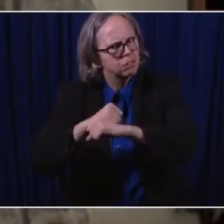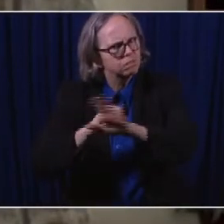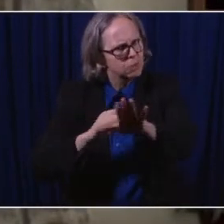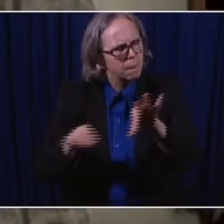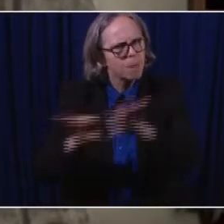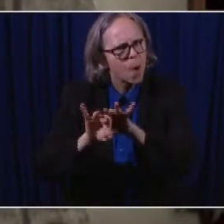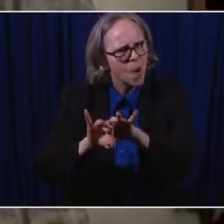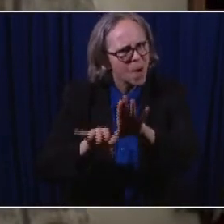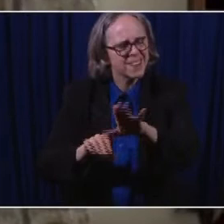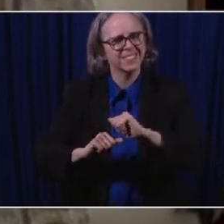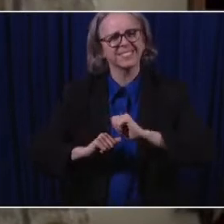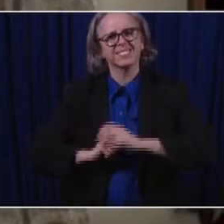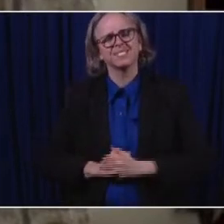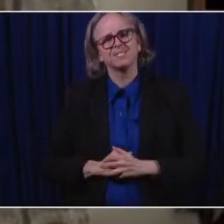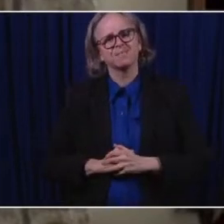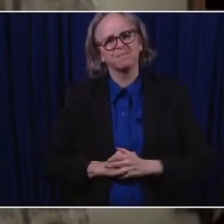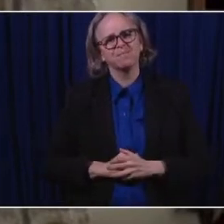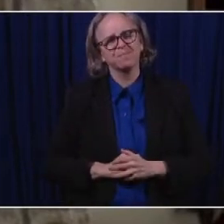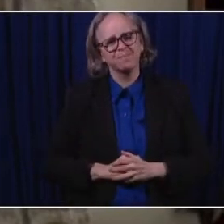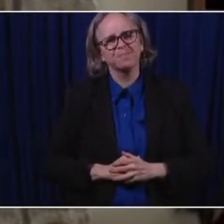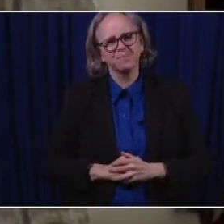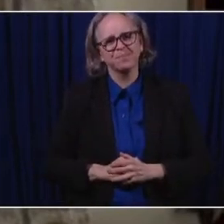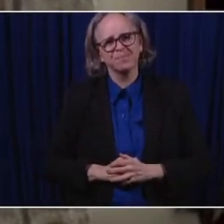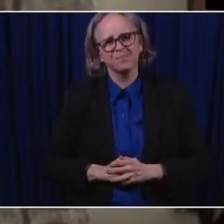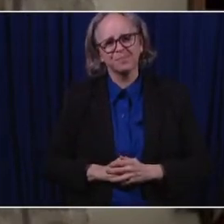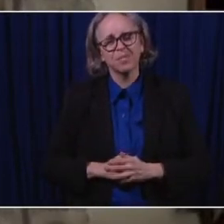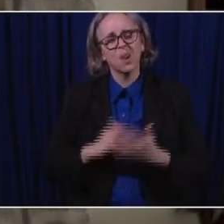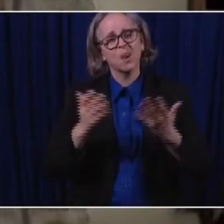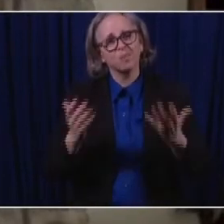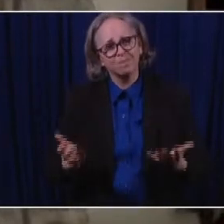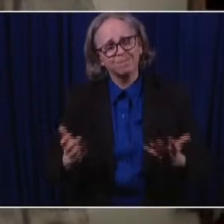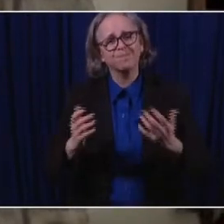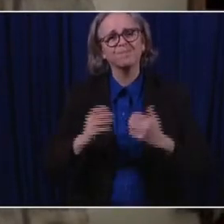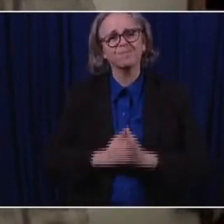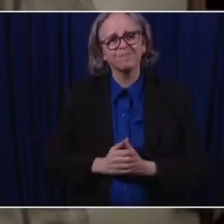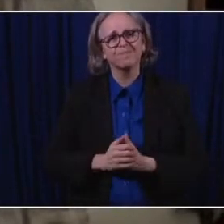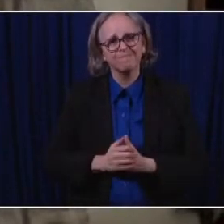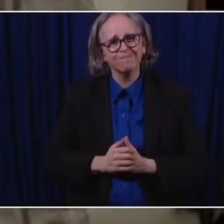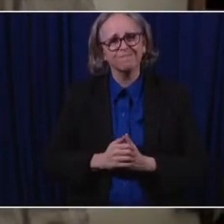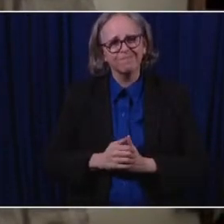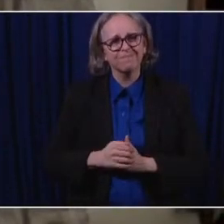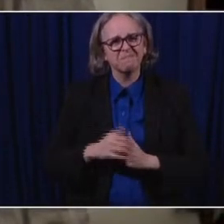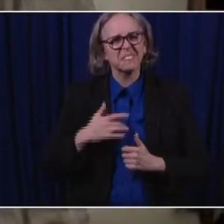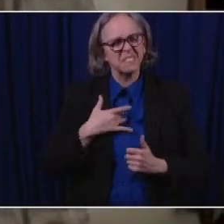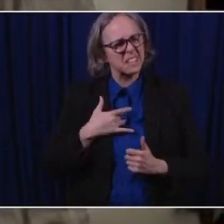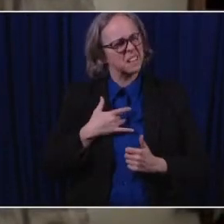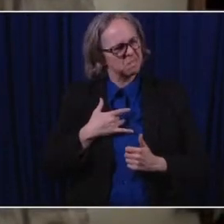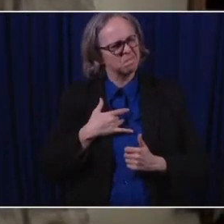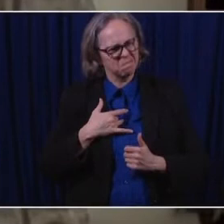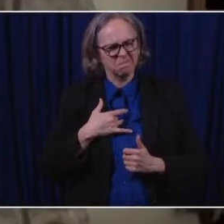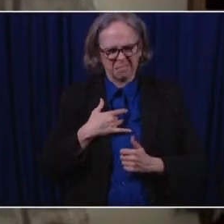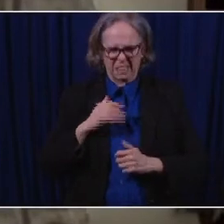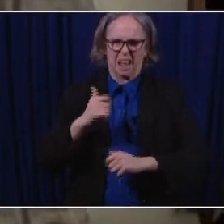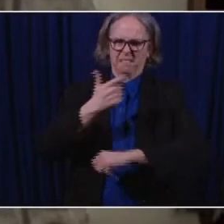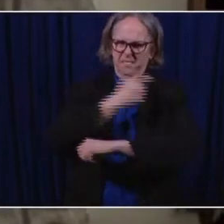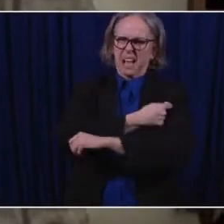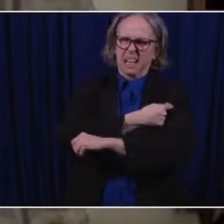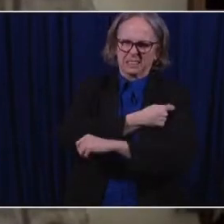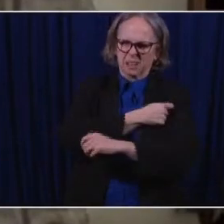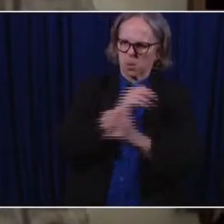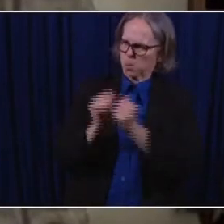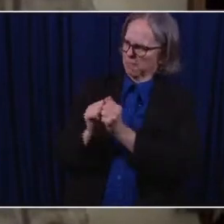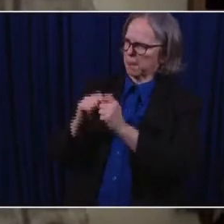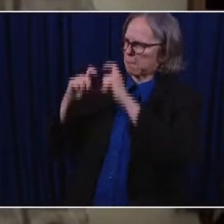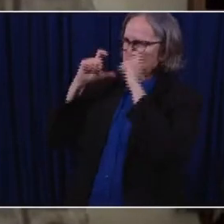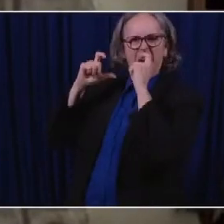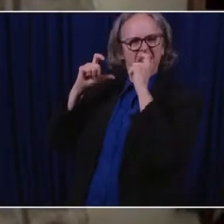go on after that shot took place. So we think with those two things combined, that people will